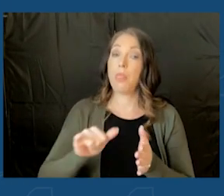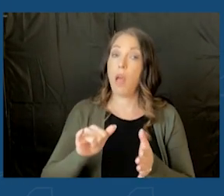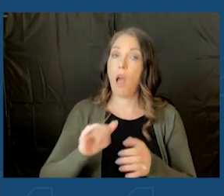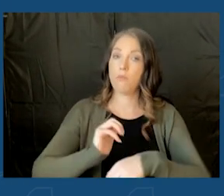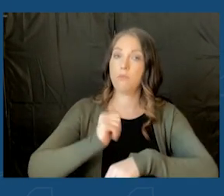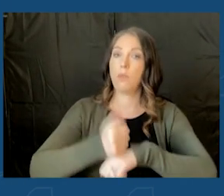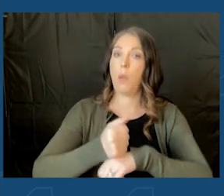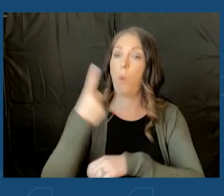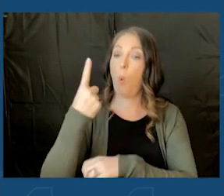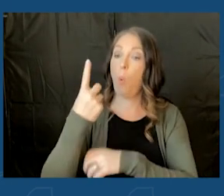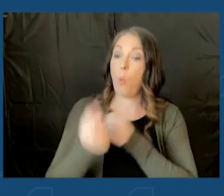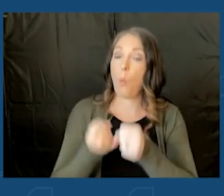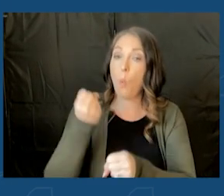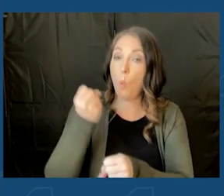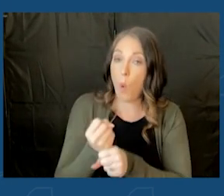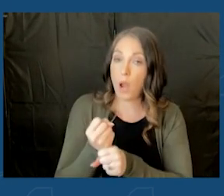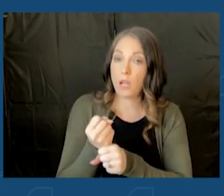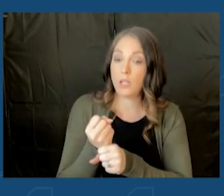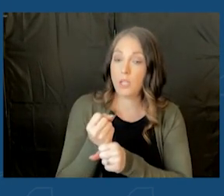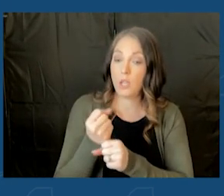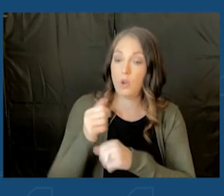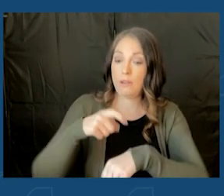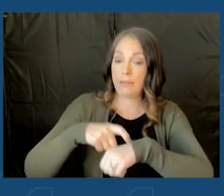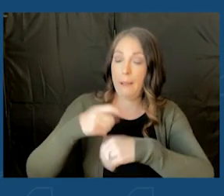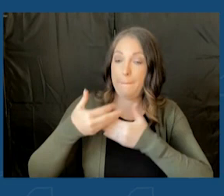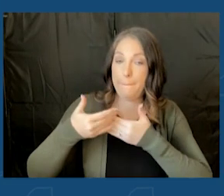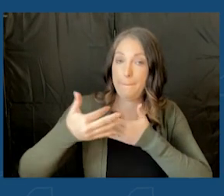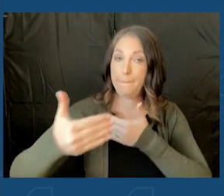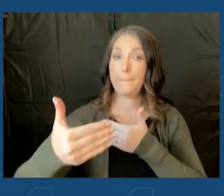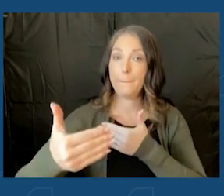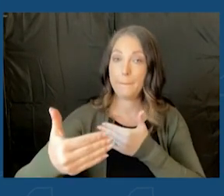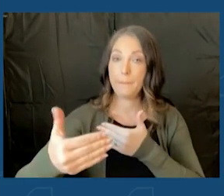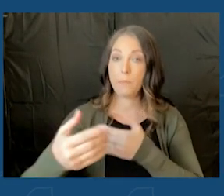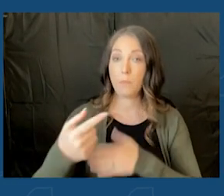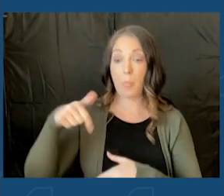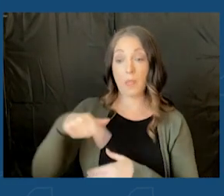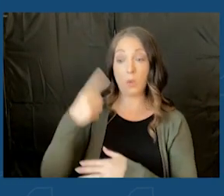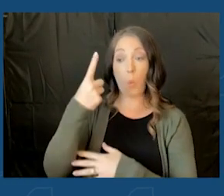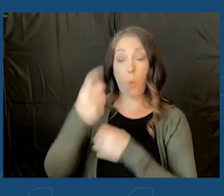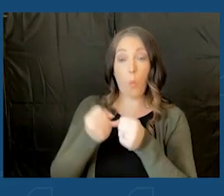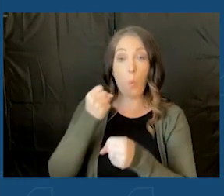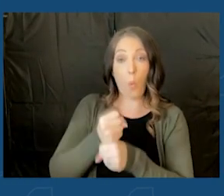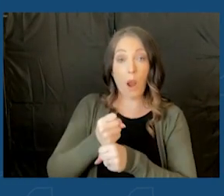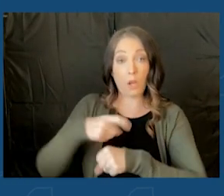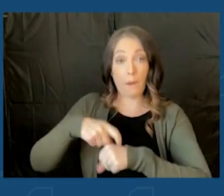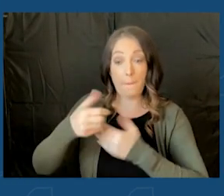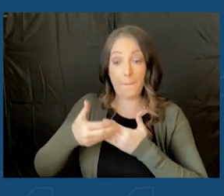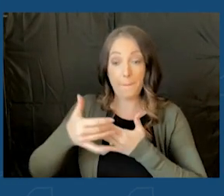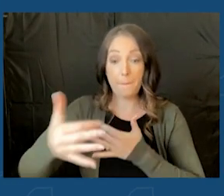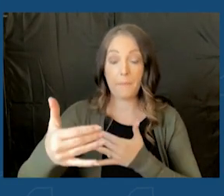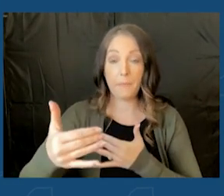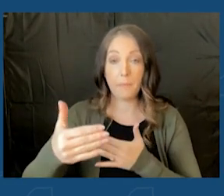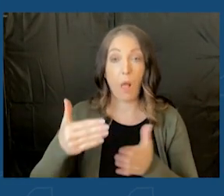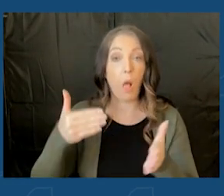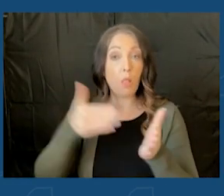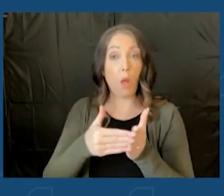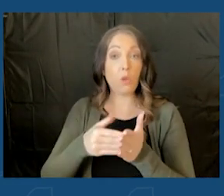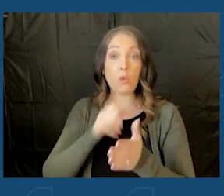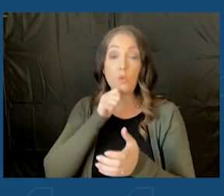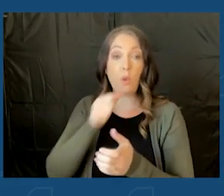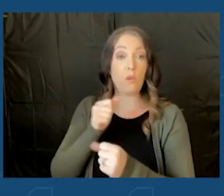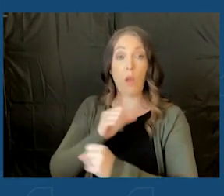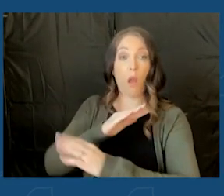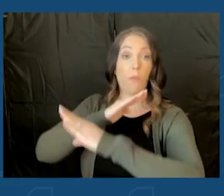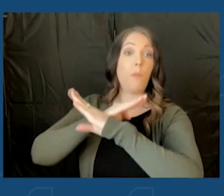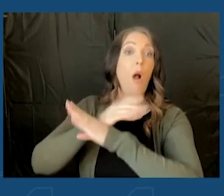to file a civil lawsuit against their abusers. For this one-year period, lawsuits will not be barred by the statute of limitations